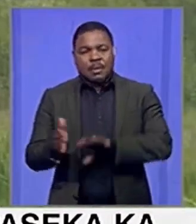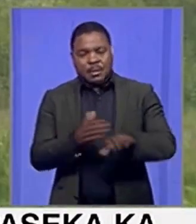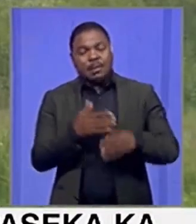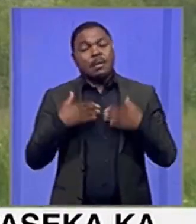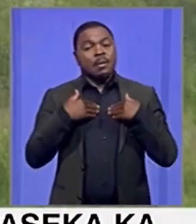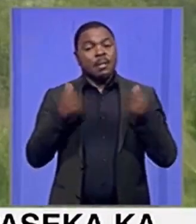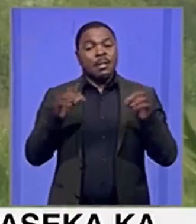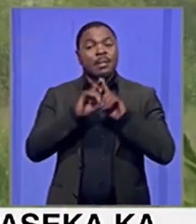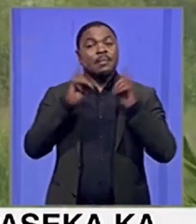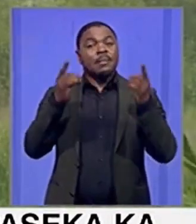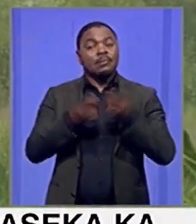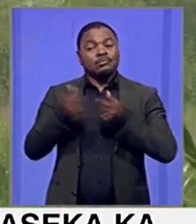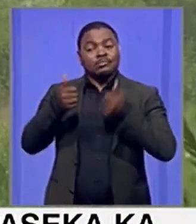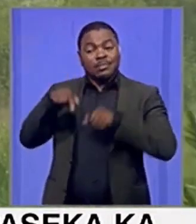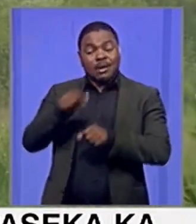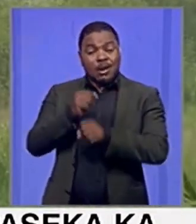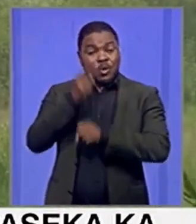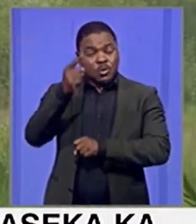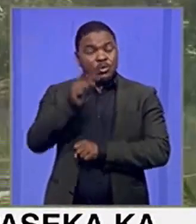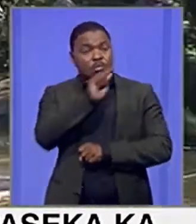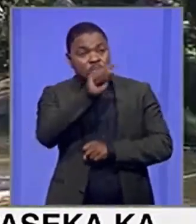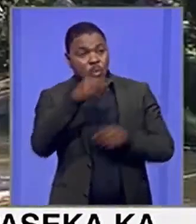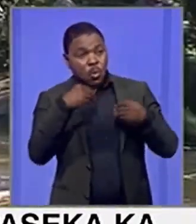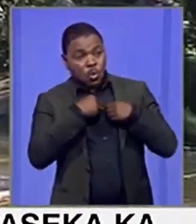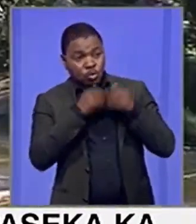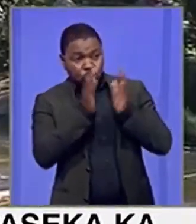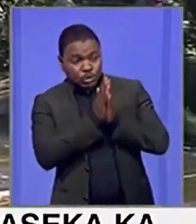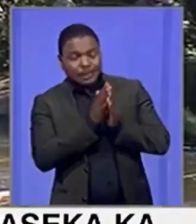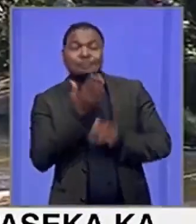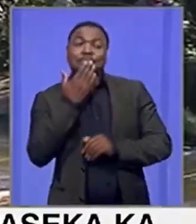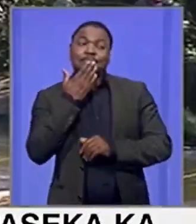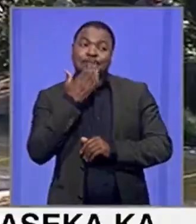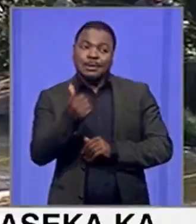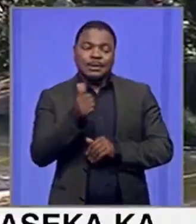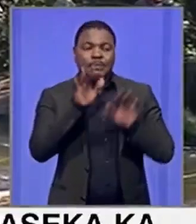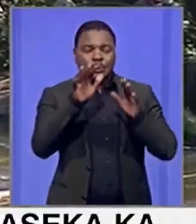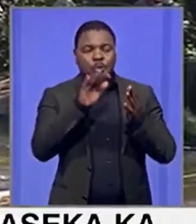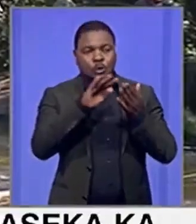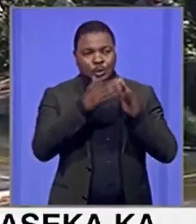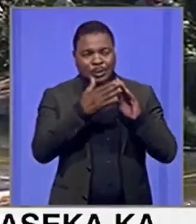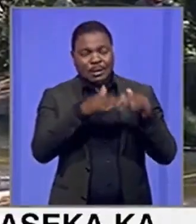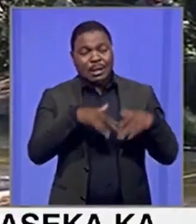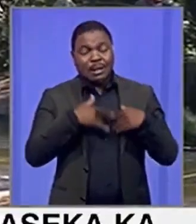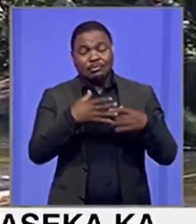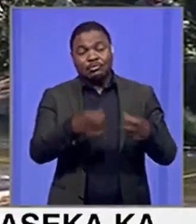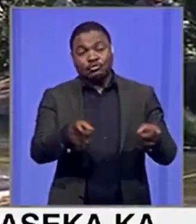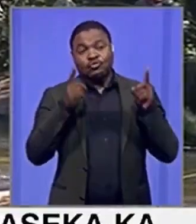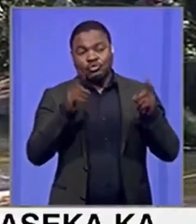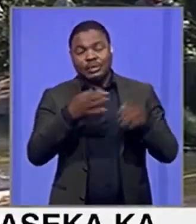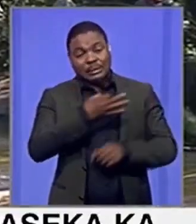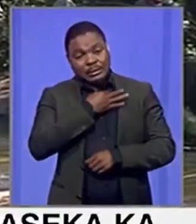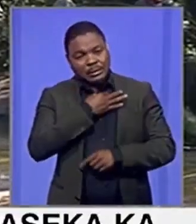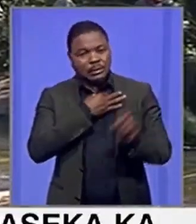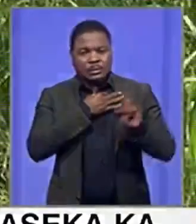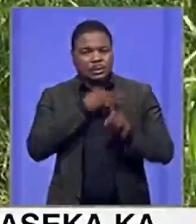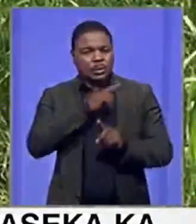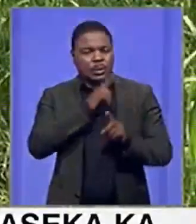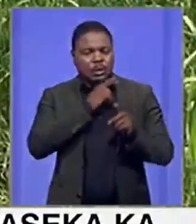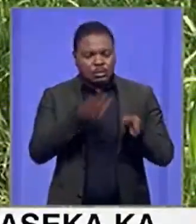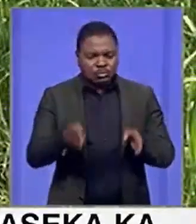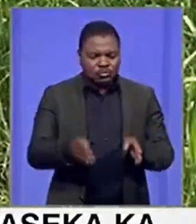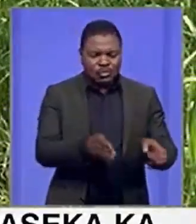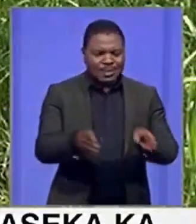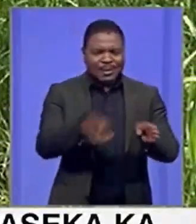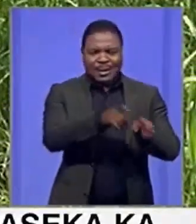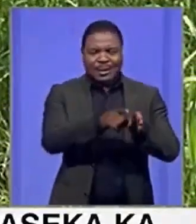maphelo ka provinseng ya Gauteng ba eleditše beng dikereke go se bee maphelo a badudi kotsing ka go ba kolobetša ka gare ga dinoka tšeo di sego di a